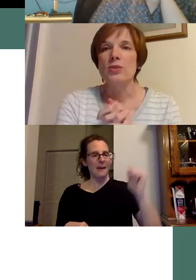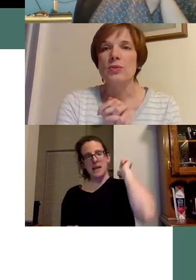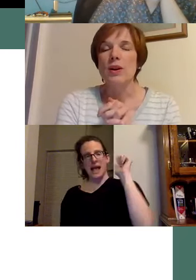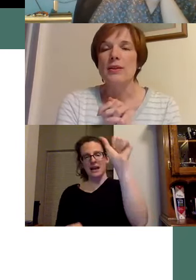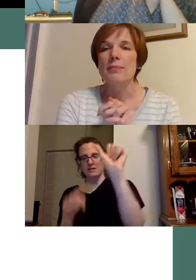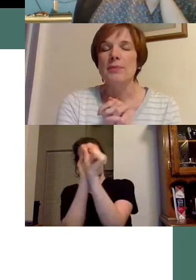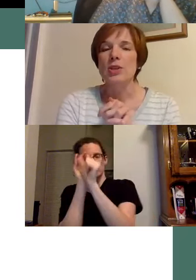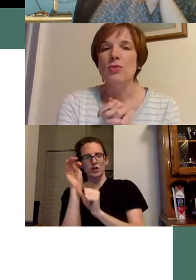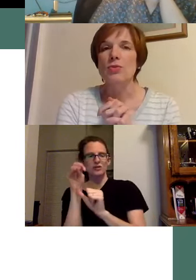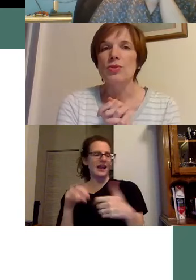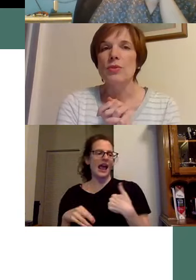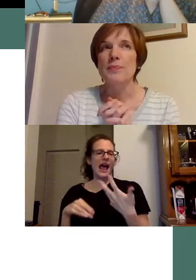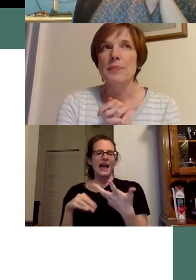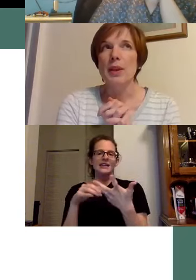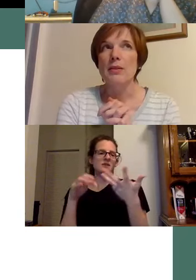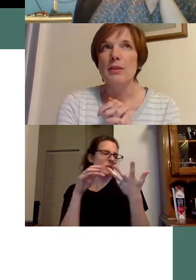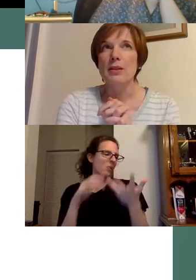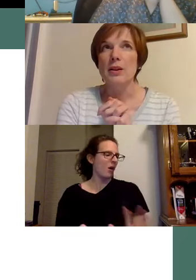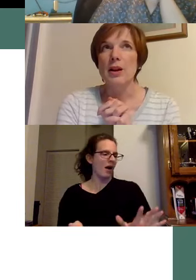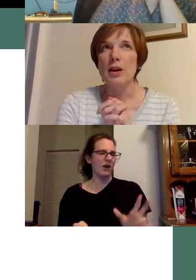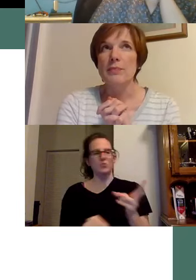to use